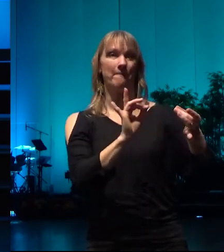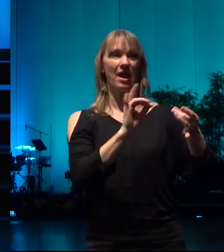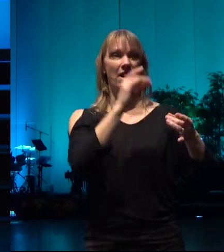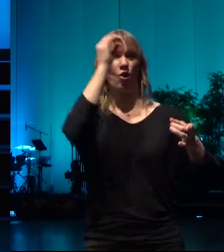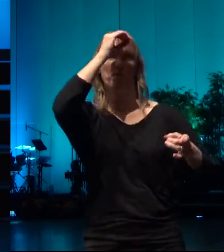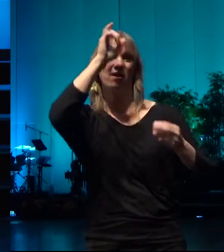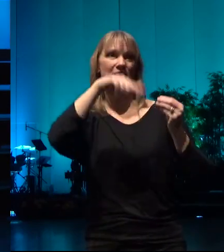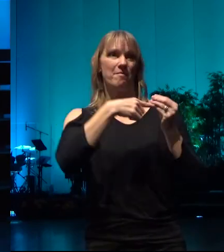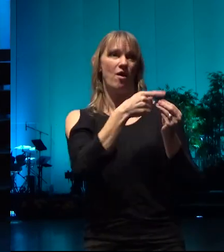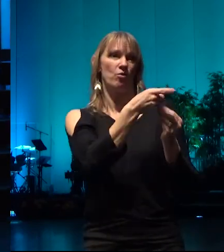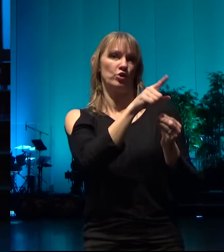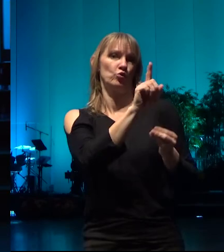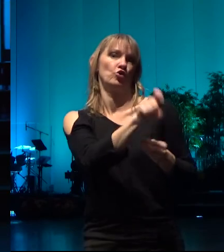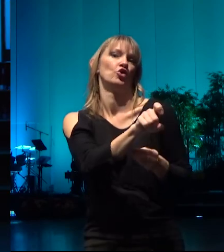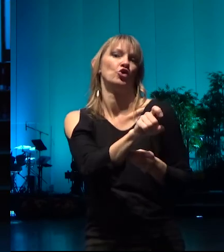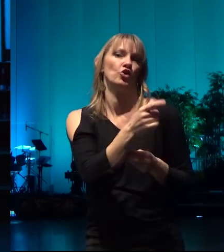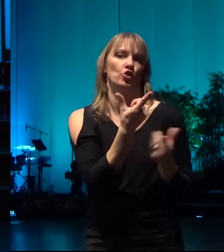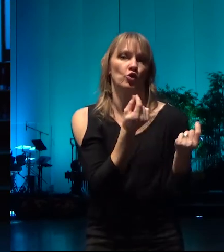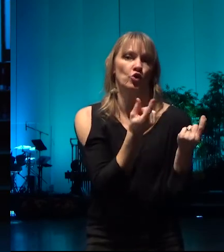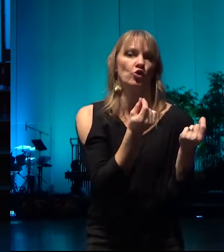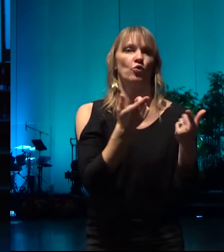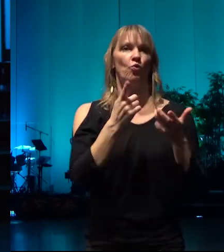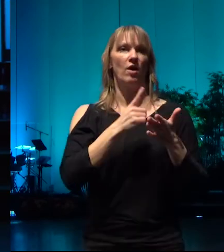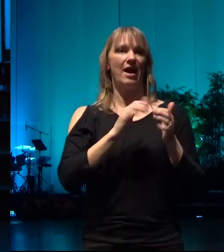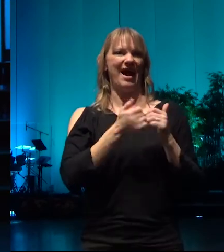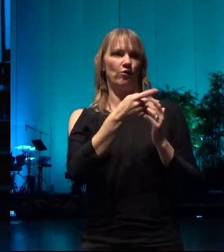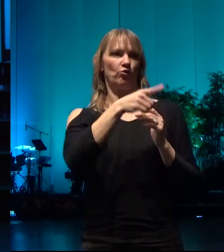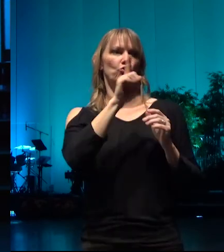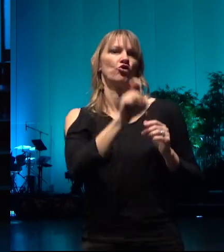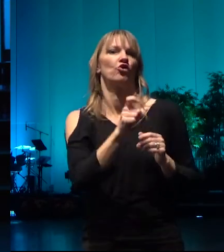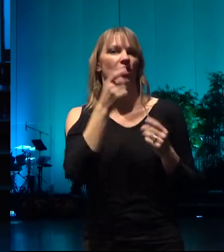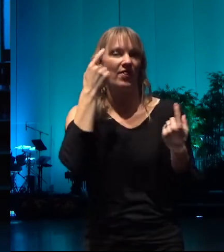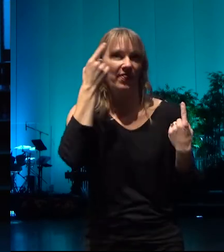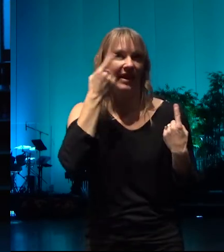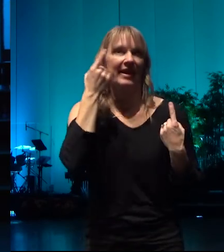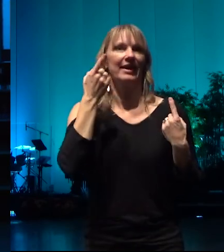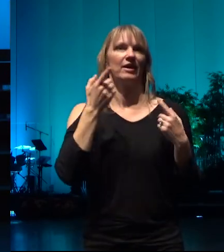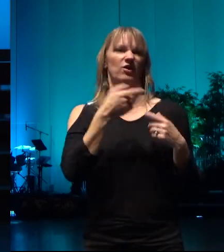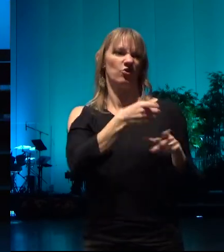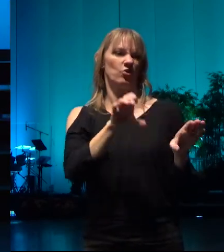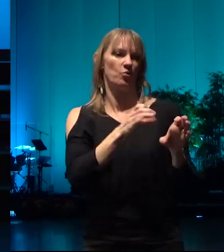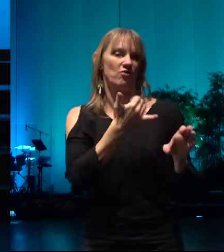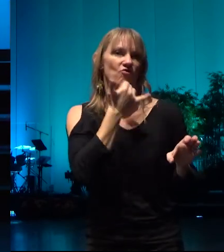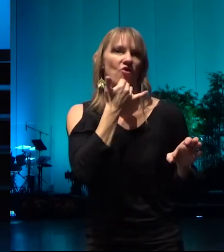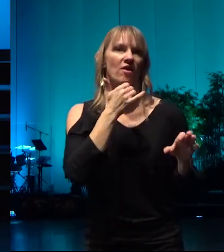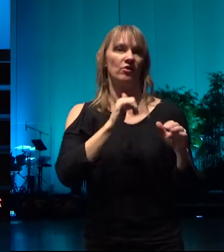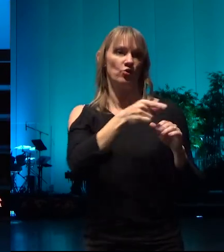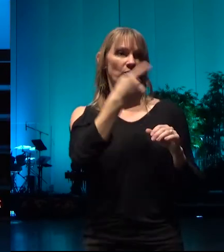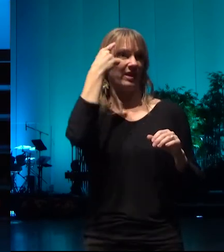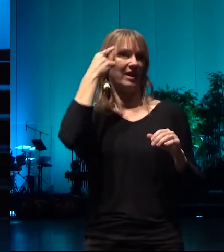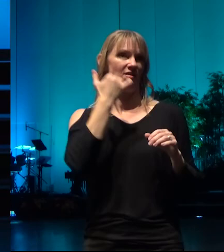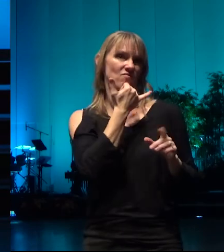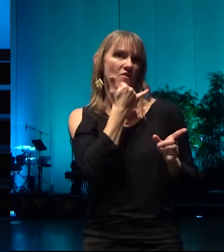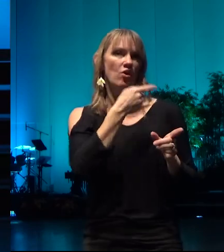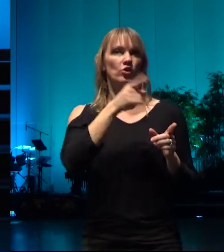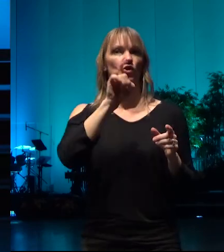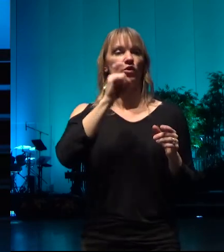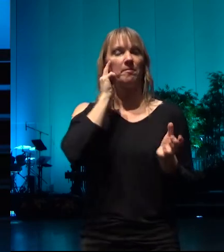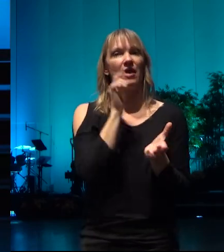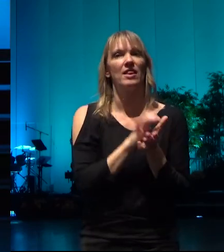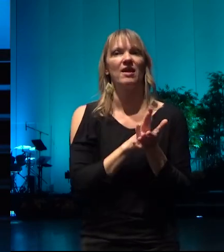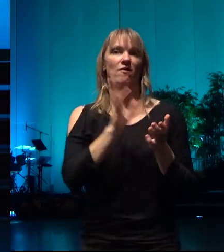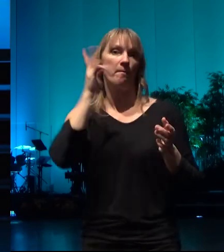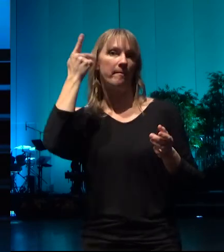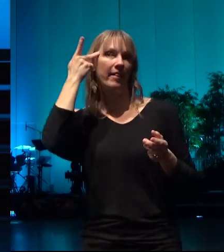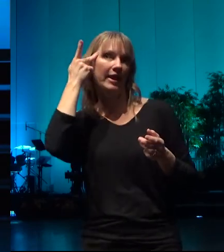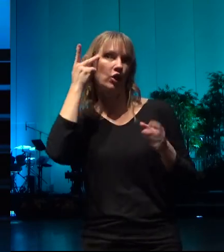comment and share their opinion about what you should be doing and how you should be thinking and what you're doing wrong and how you're thinking about it wrong and what you